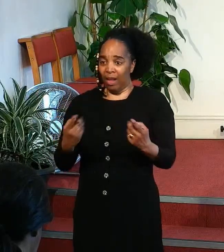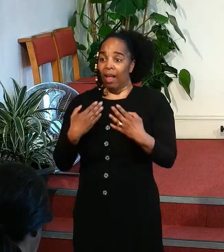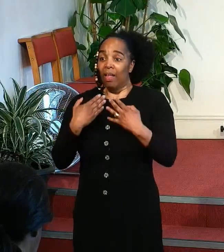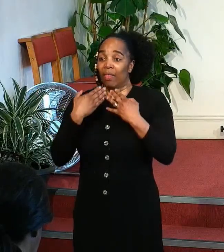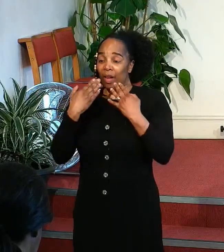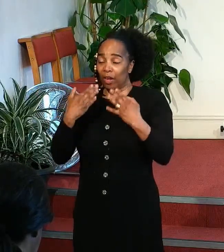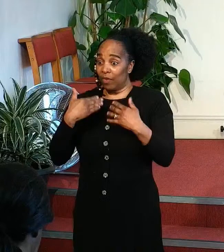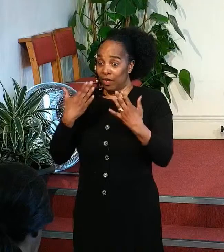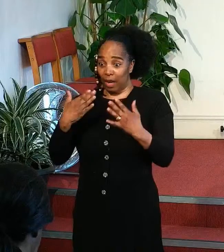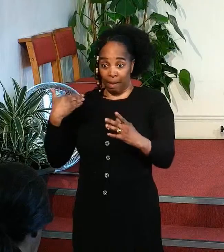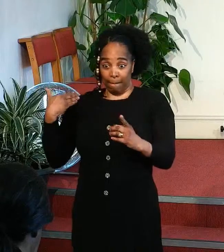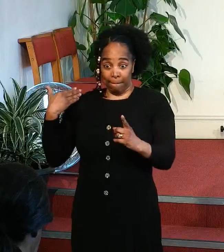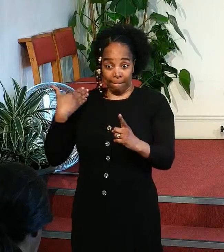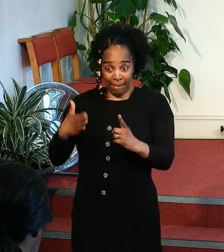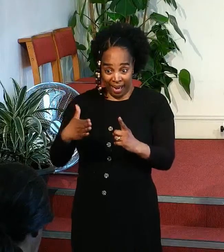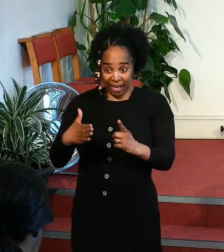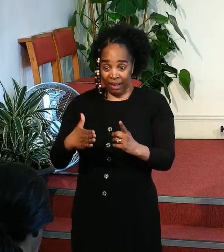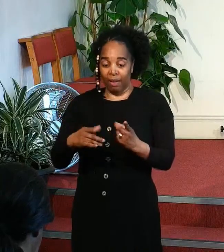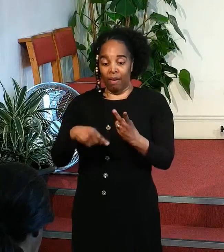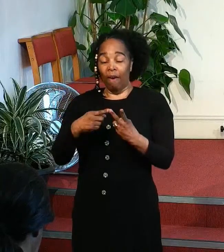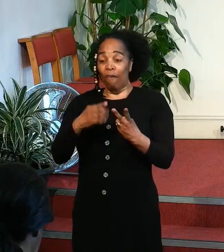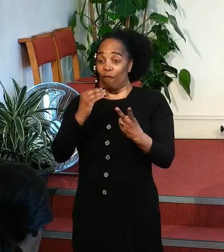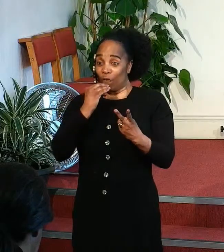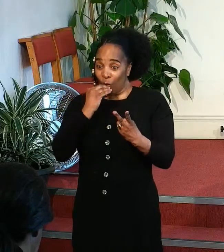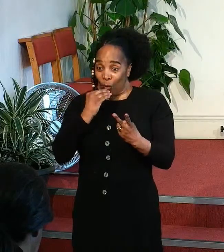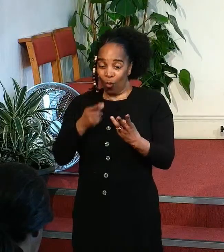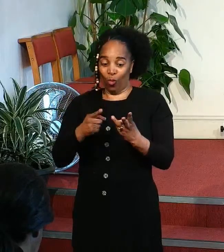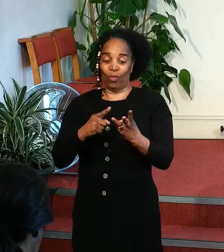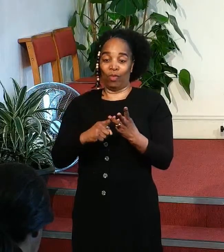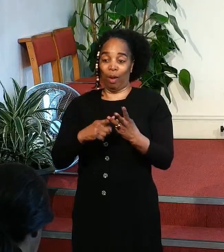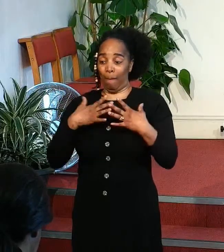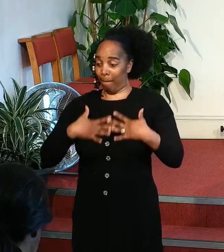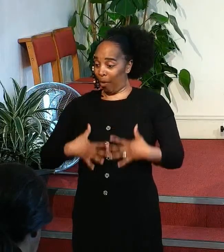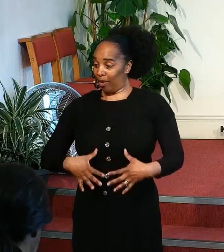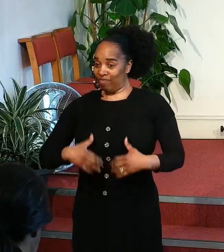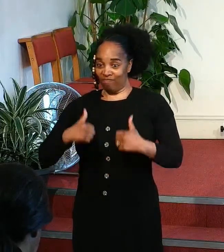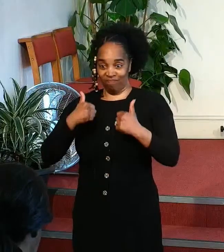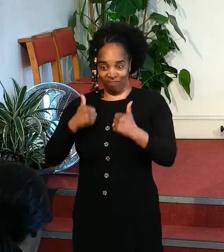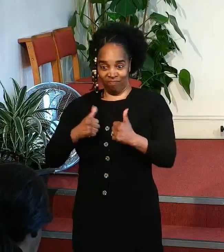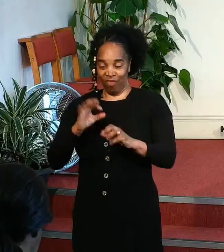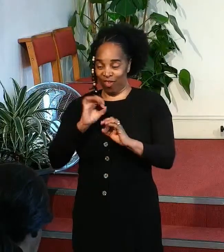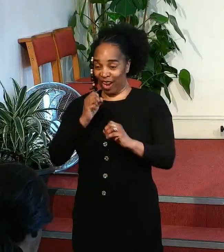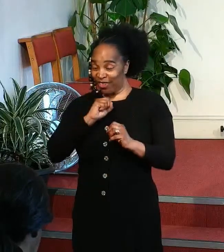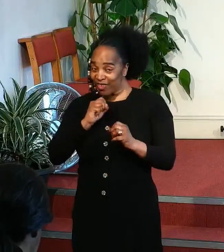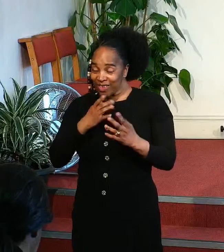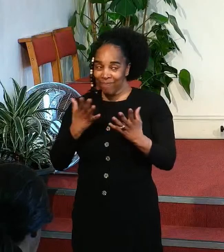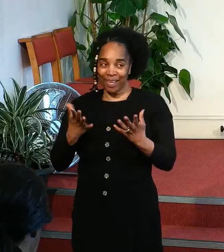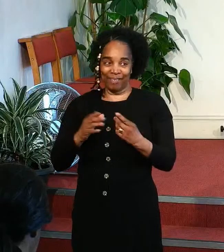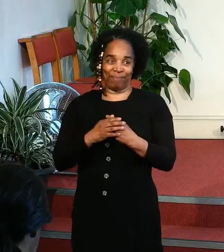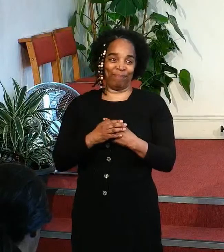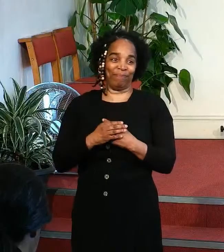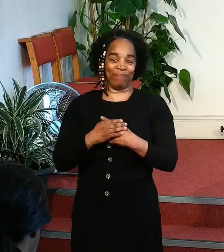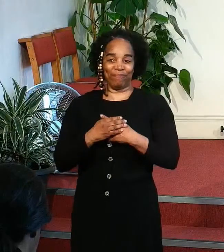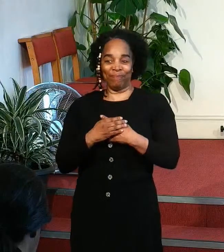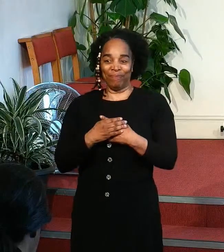the day we've had so far. We thank you for the food and the nourishment to our bodies. And Lord, as you now